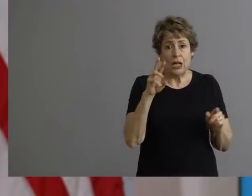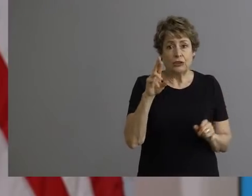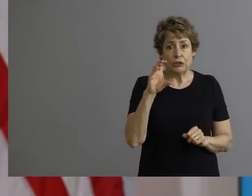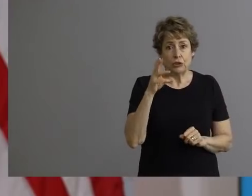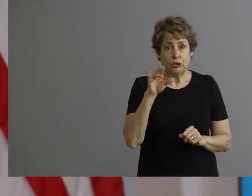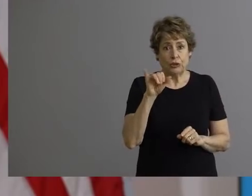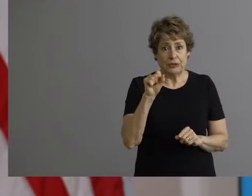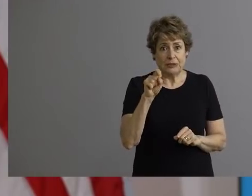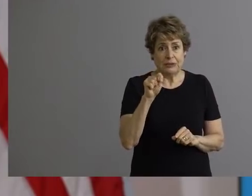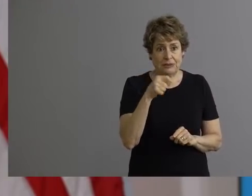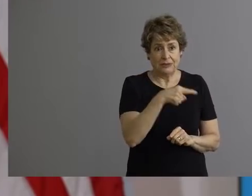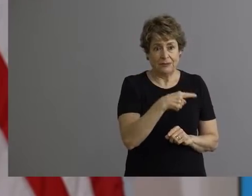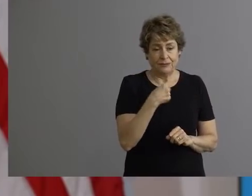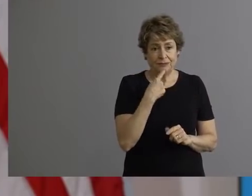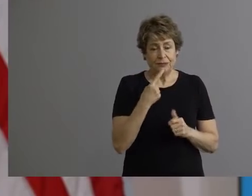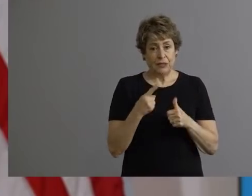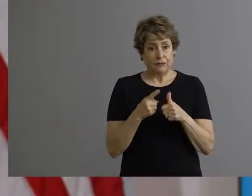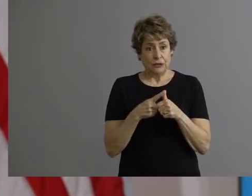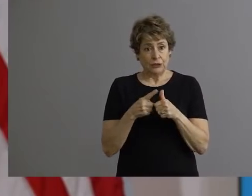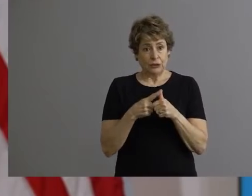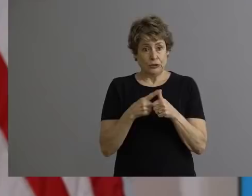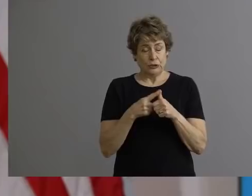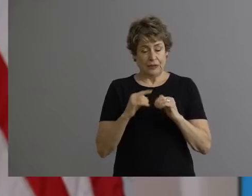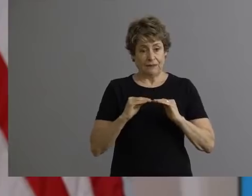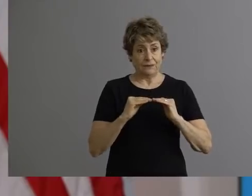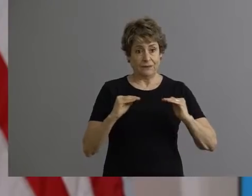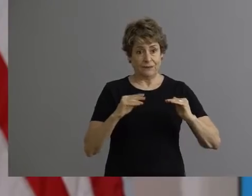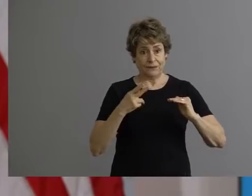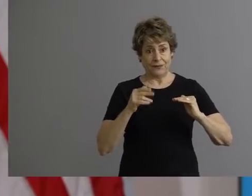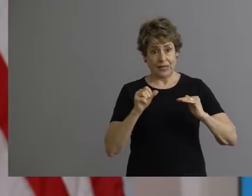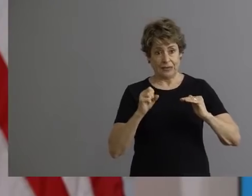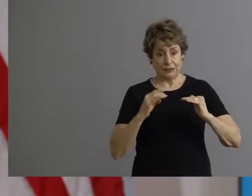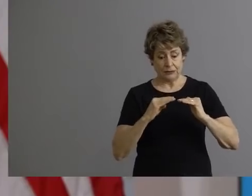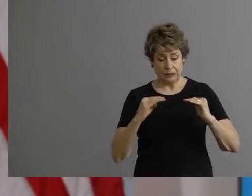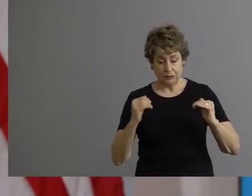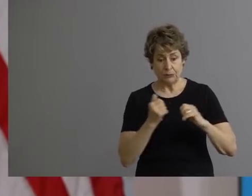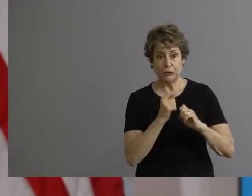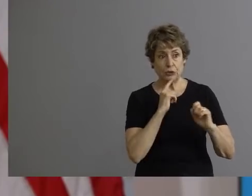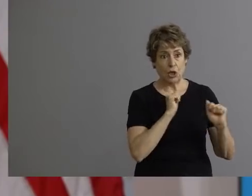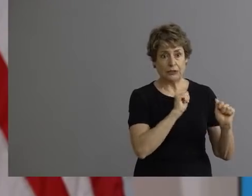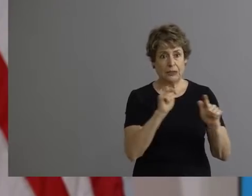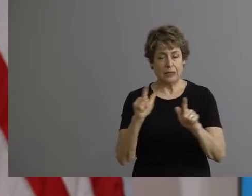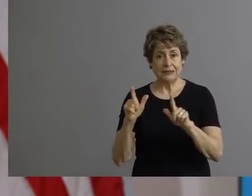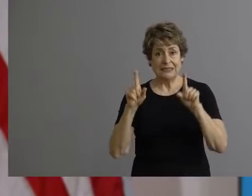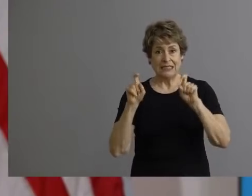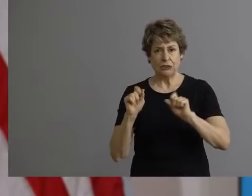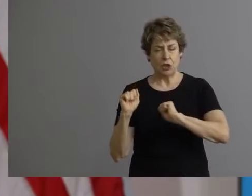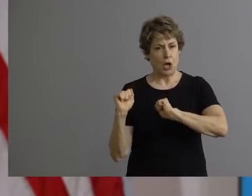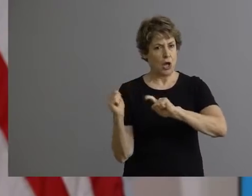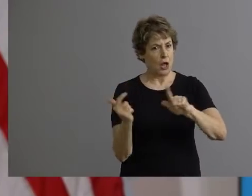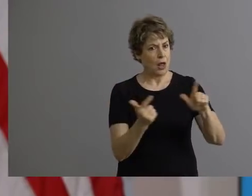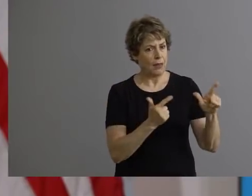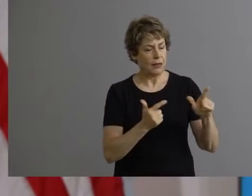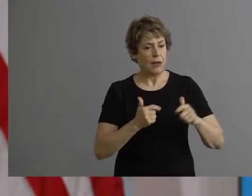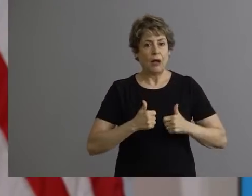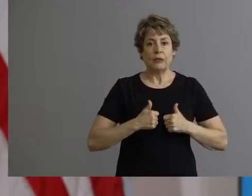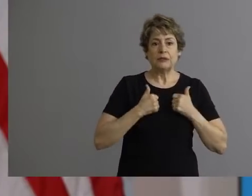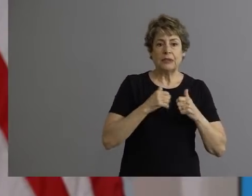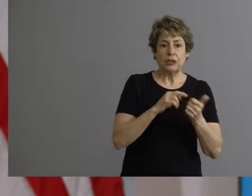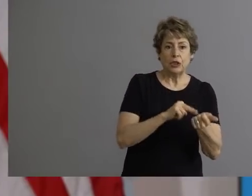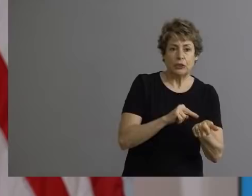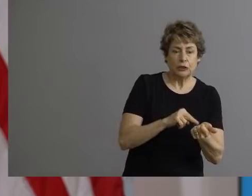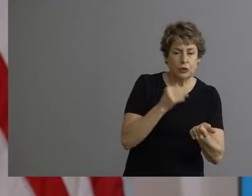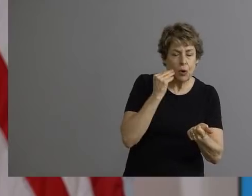nursing facilities. So we tested all the residents and staff. We are now circling back and starting phase 2 for that testing, as well as